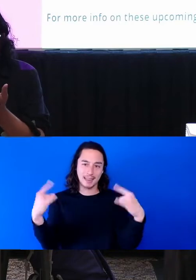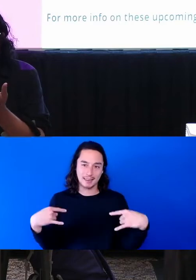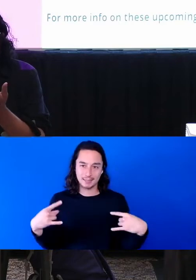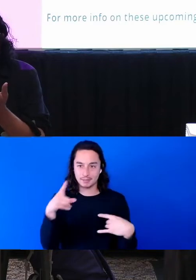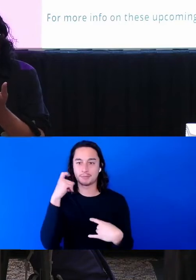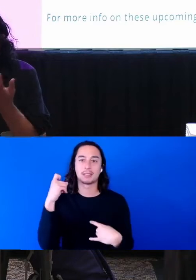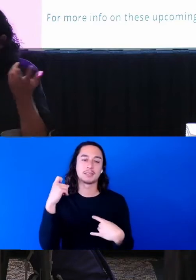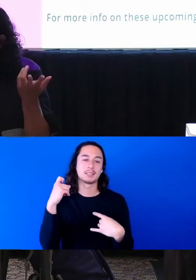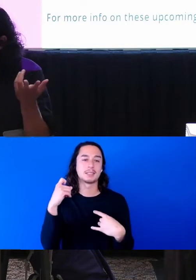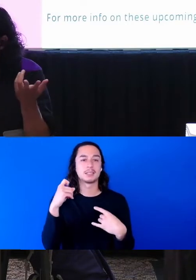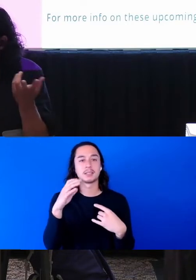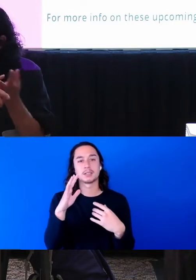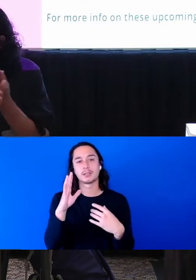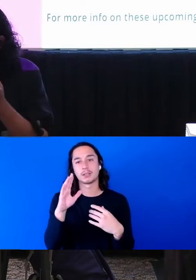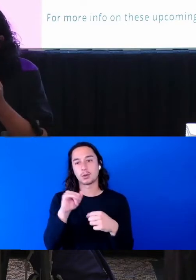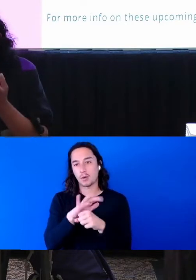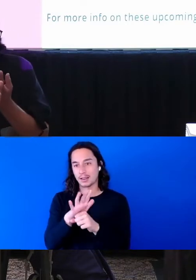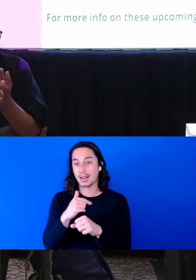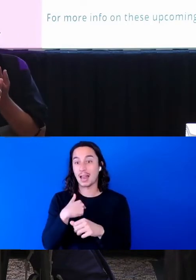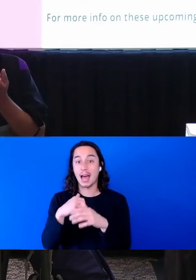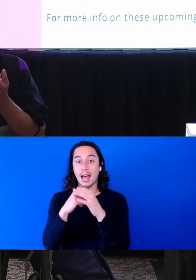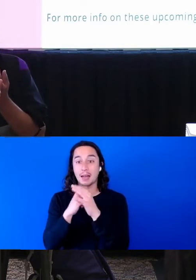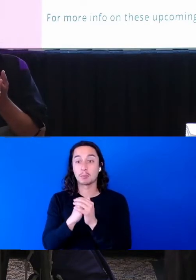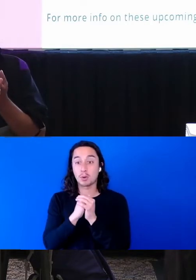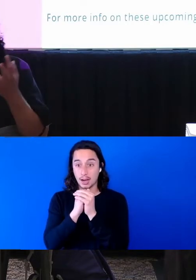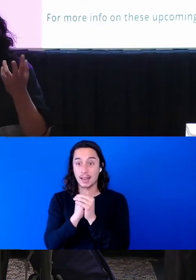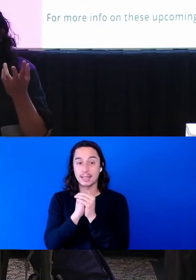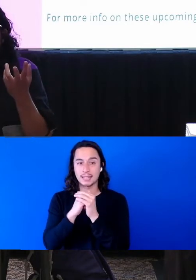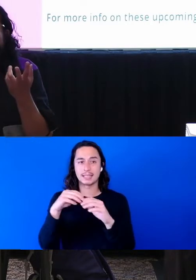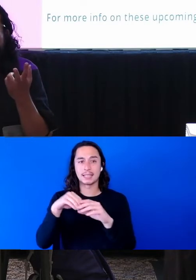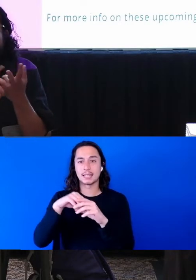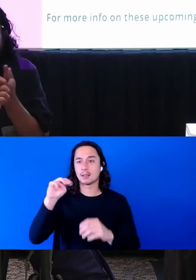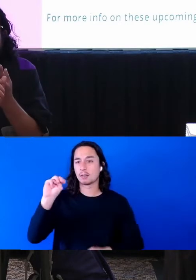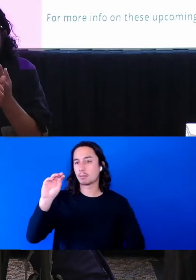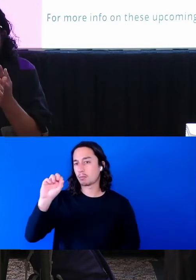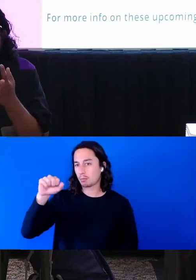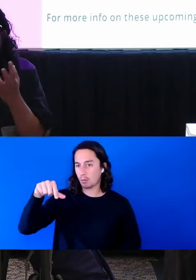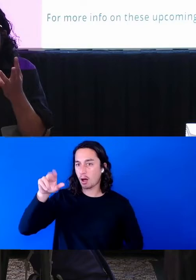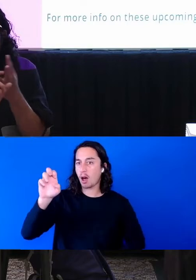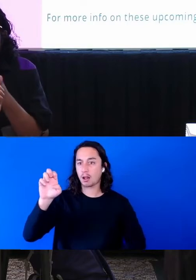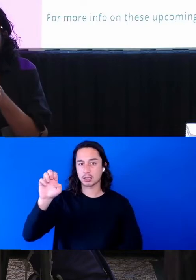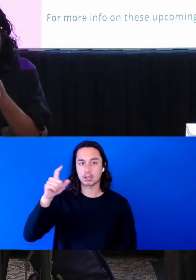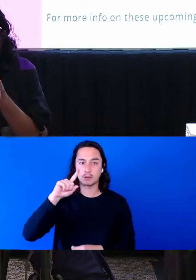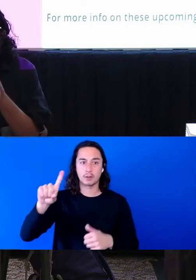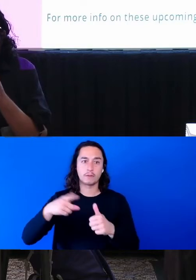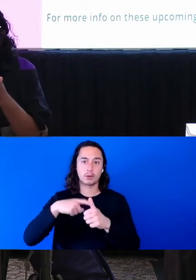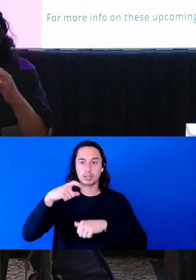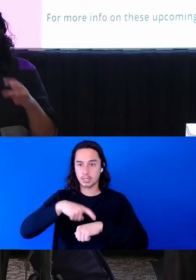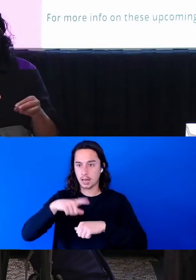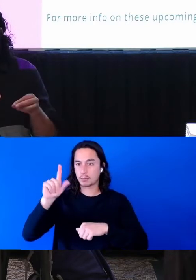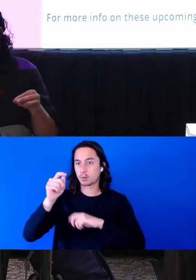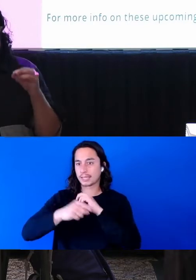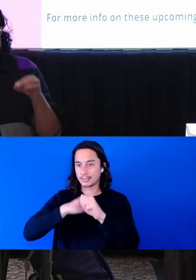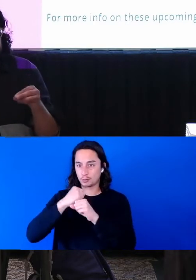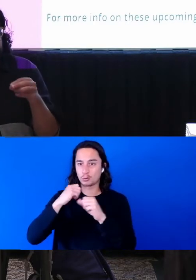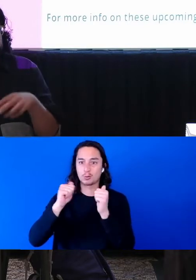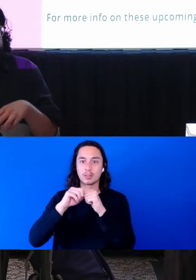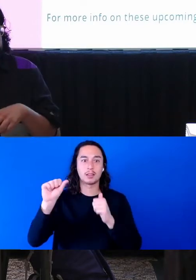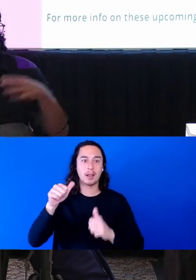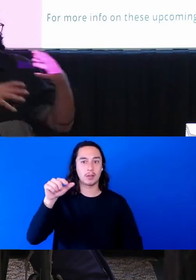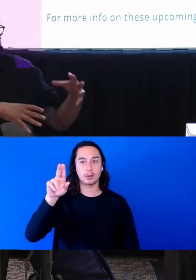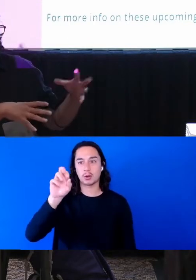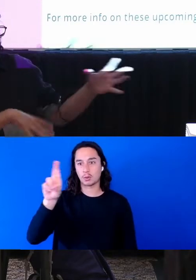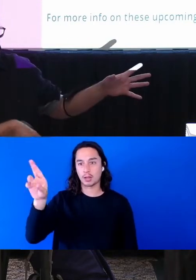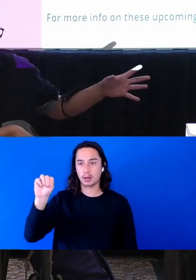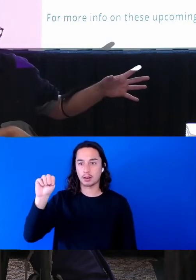pray namaz for the first time in 20 years with other queer Muslims. I was like, what's happening to my body? Mm-hmm. And then when, as a kid, I